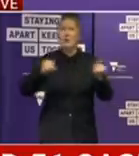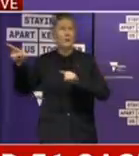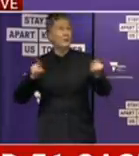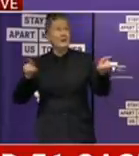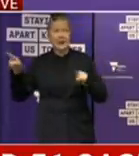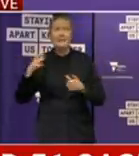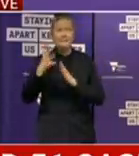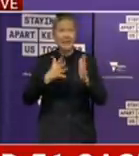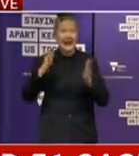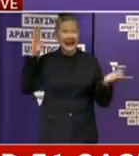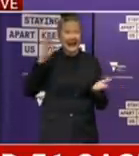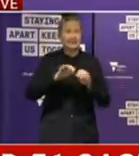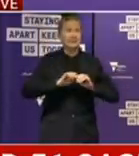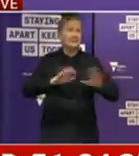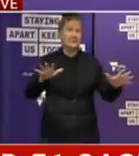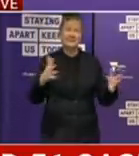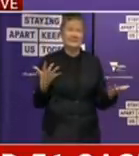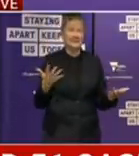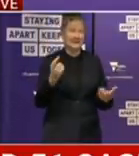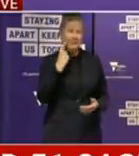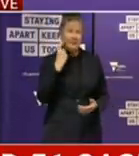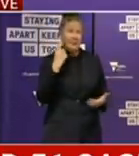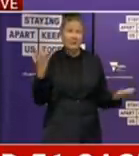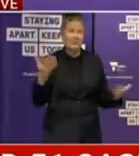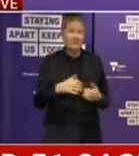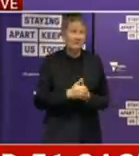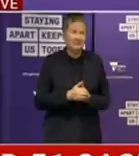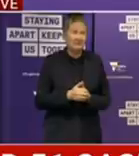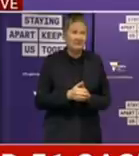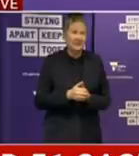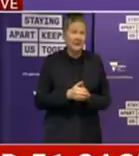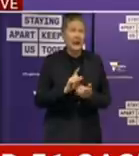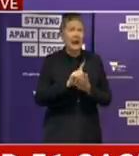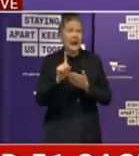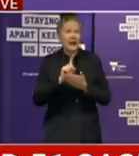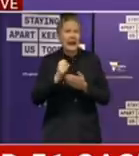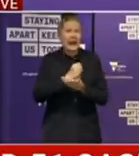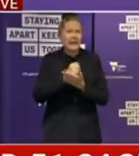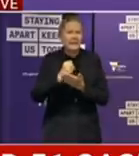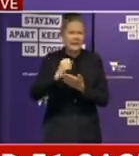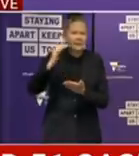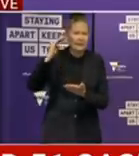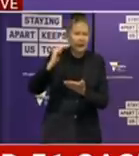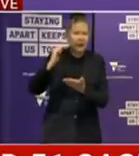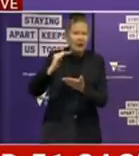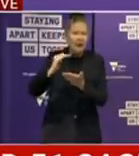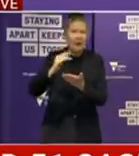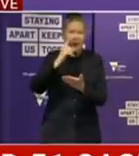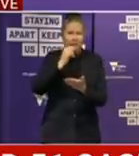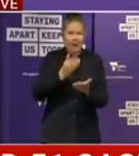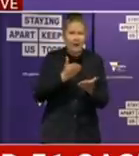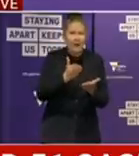less complex than that. And when we get down to numbers that are low enough for us to begin taking those really significant steps towards opening up, a curfew will not be